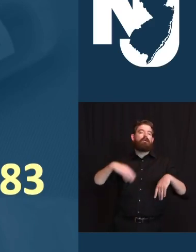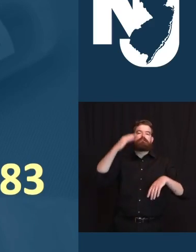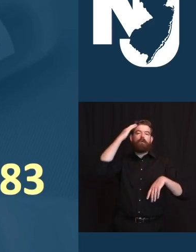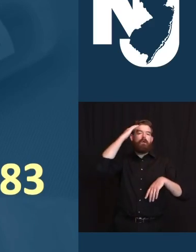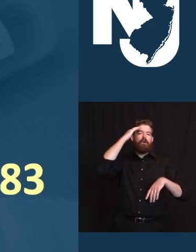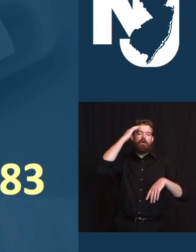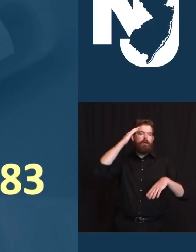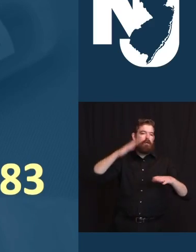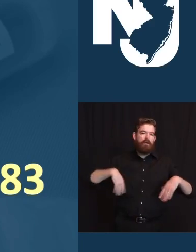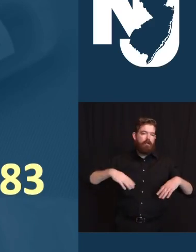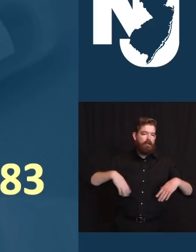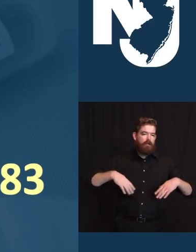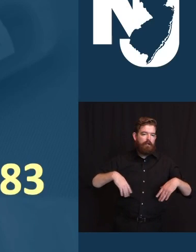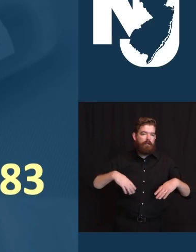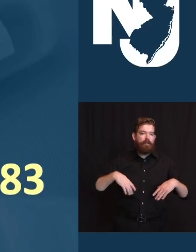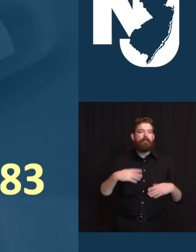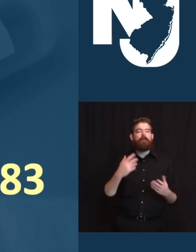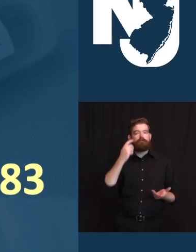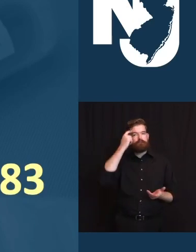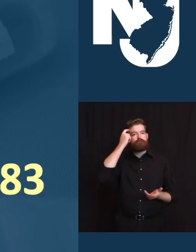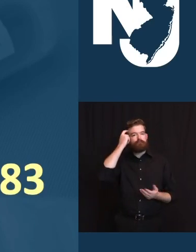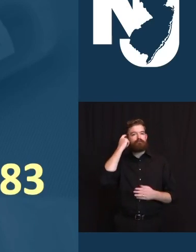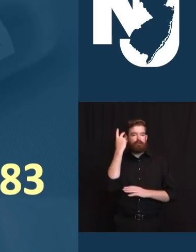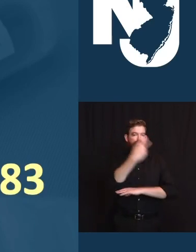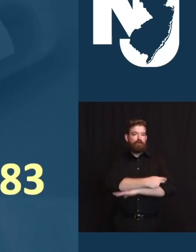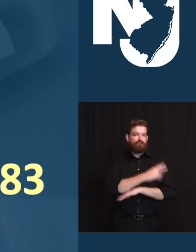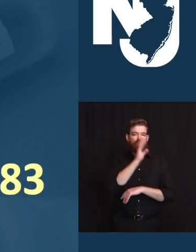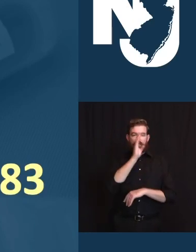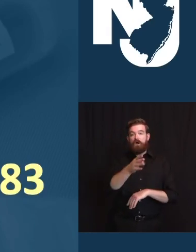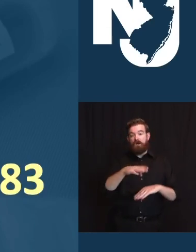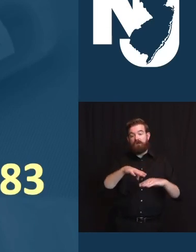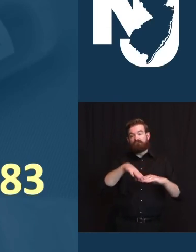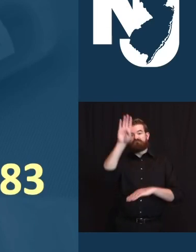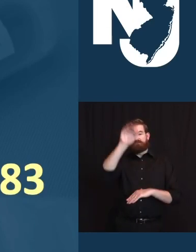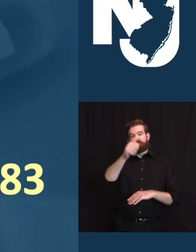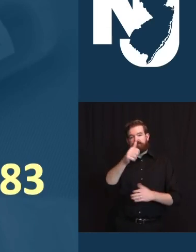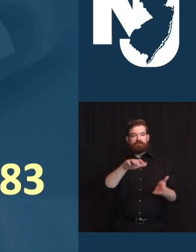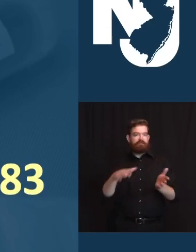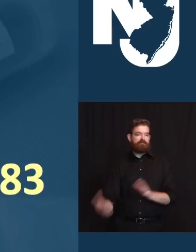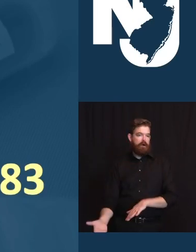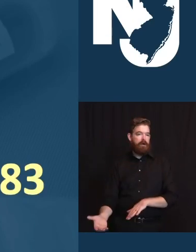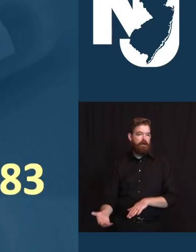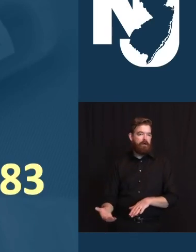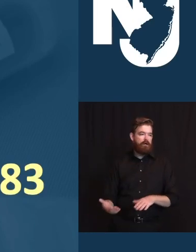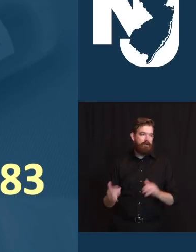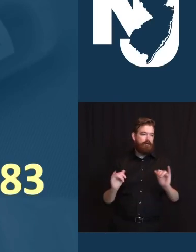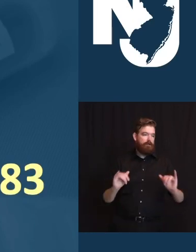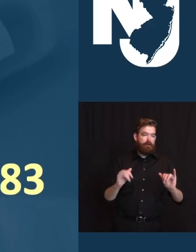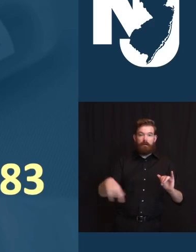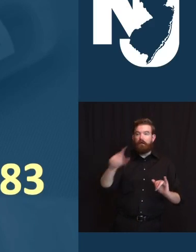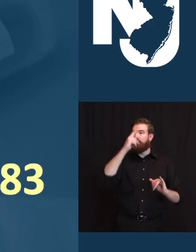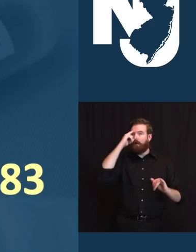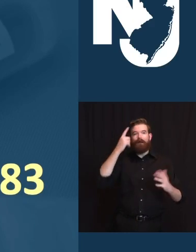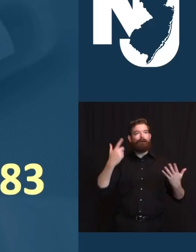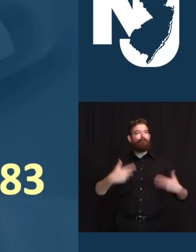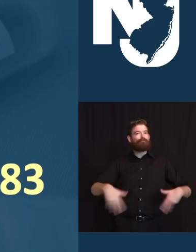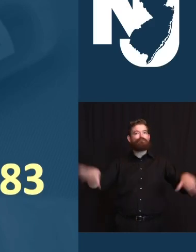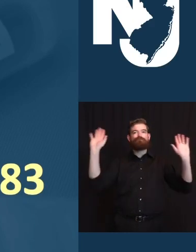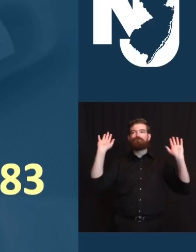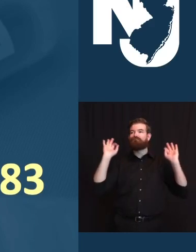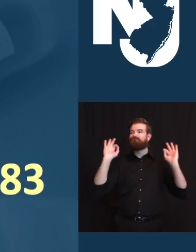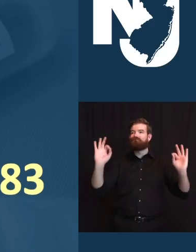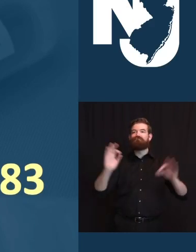hospitals. So if anybody out there thinks, as some apparently do, that we can just flip the switch and get on with life, they are not paying